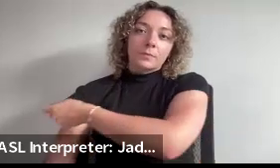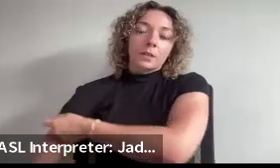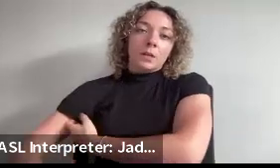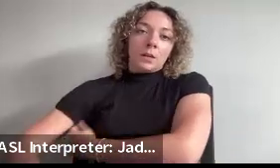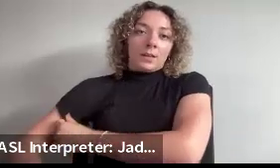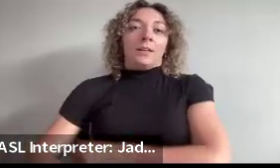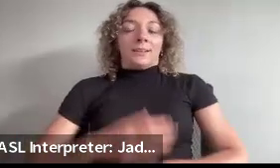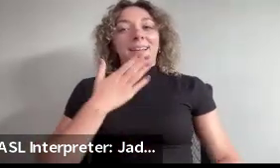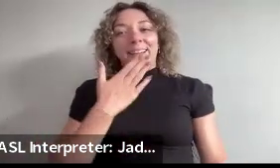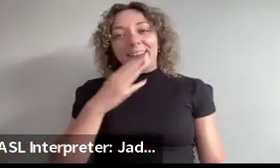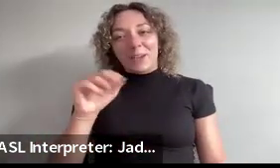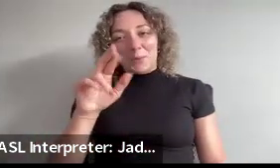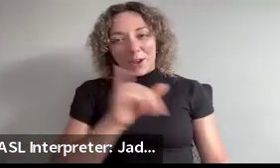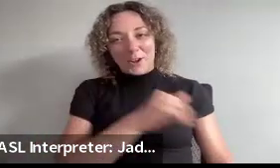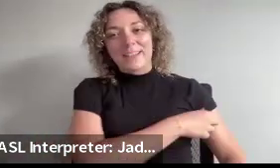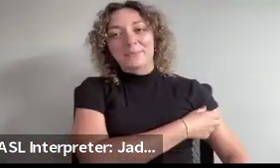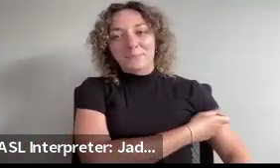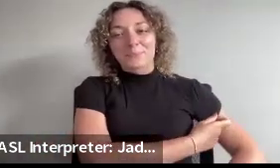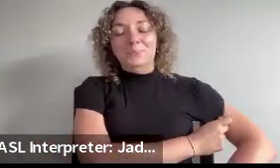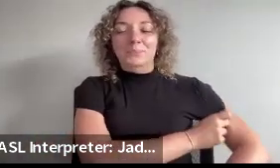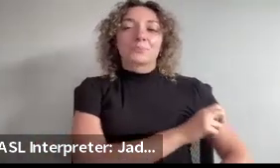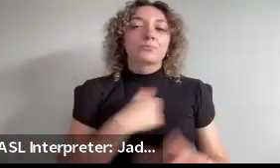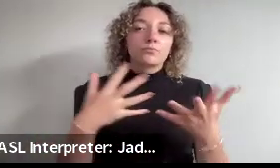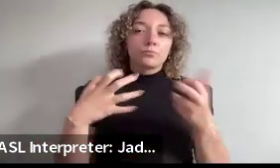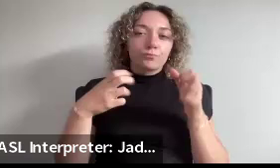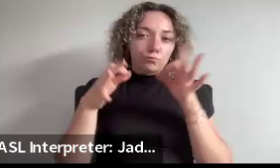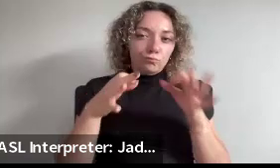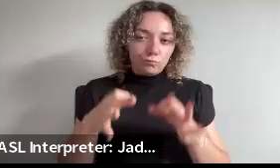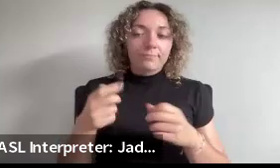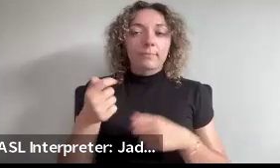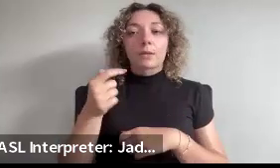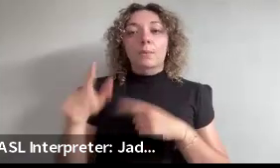All right, thank you, Mary. So I want to talk a little bit about